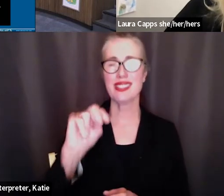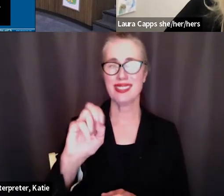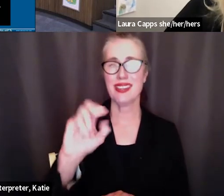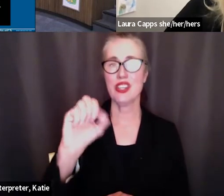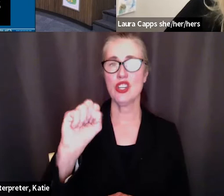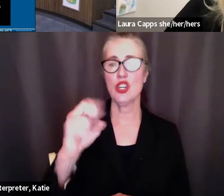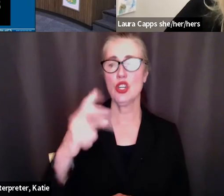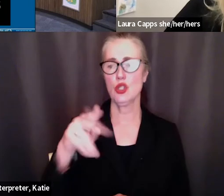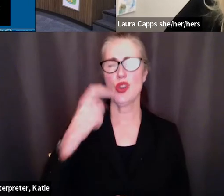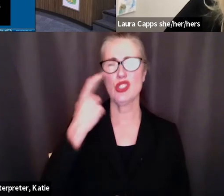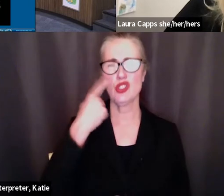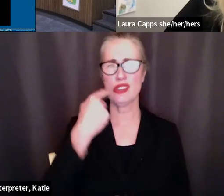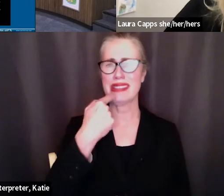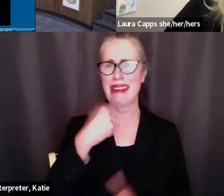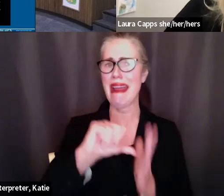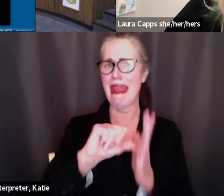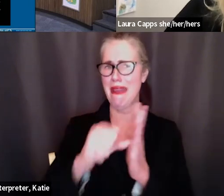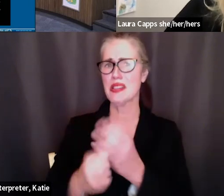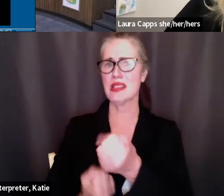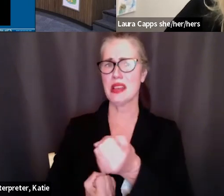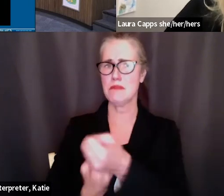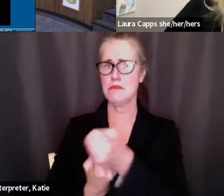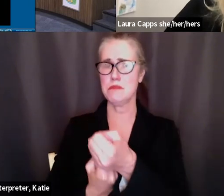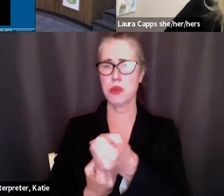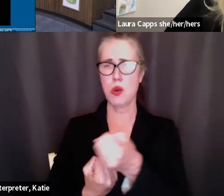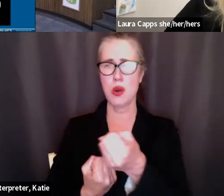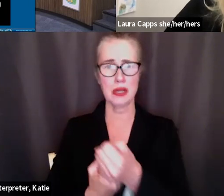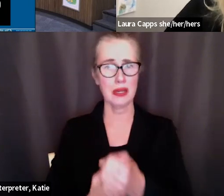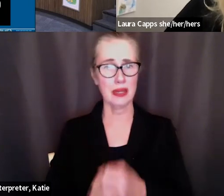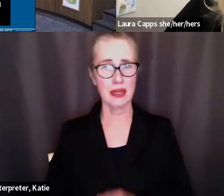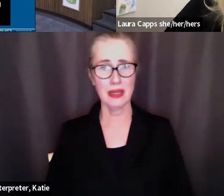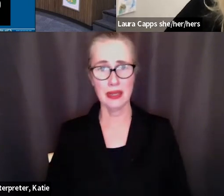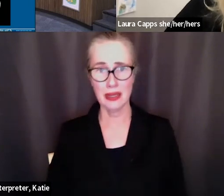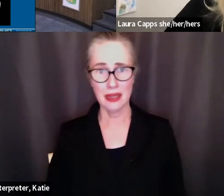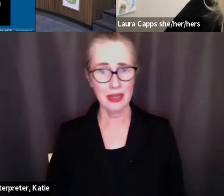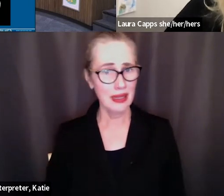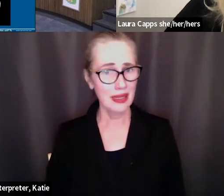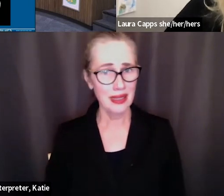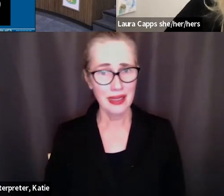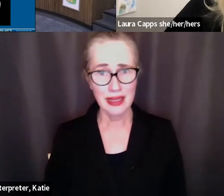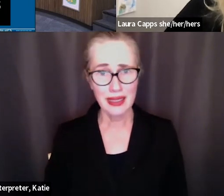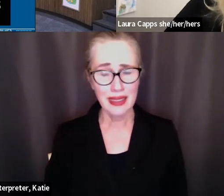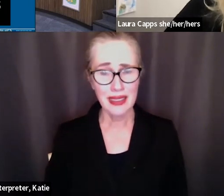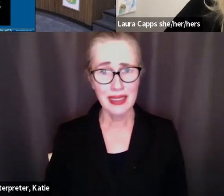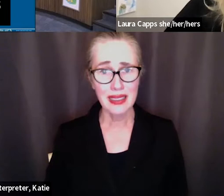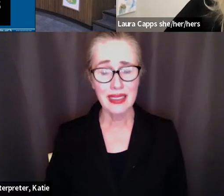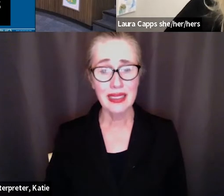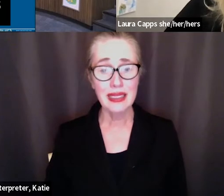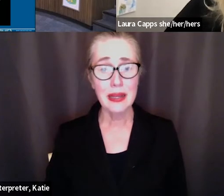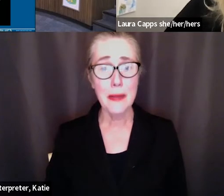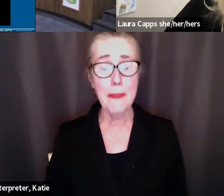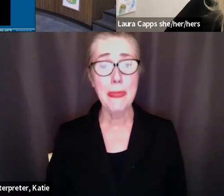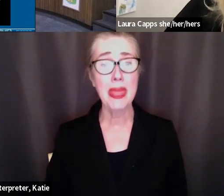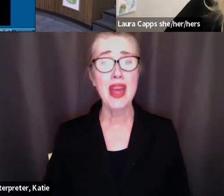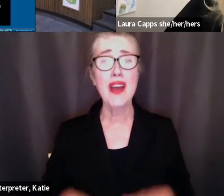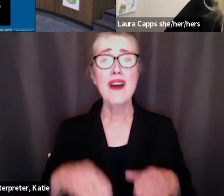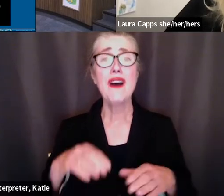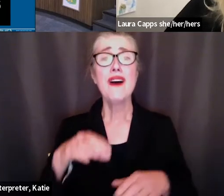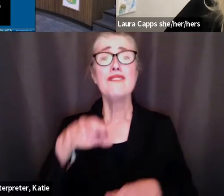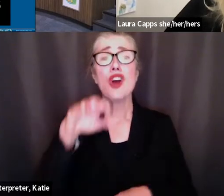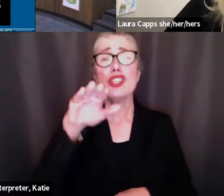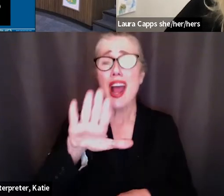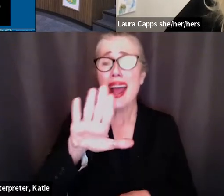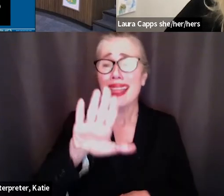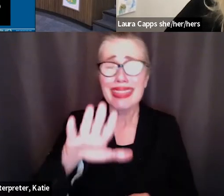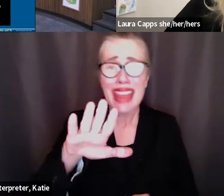said um this is the most important aspect in a child's education is